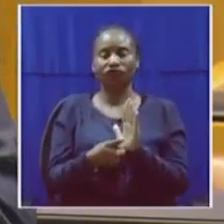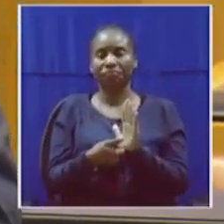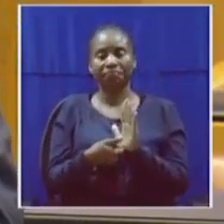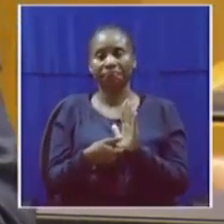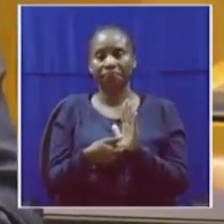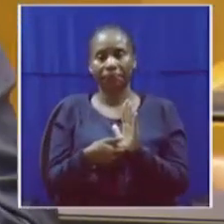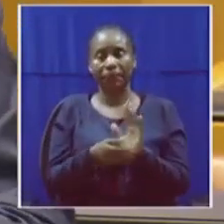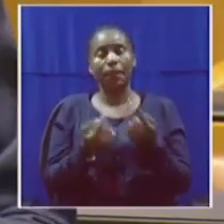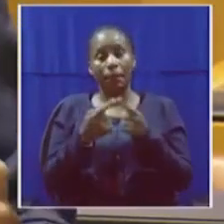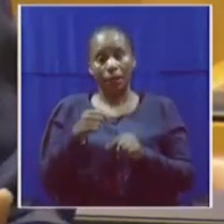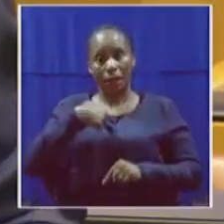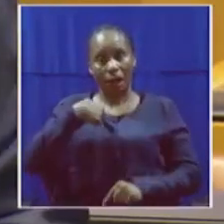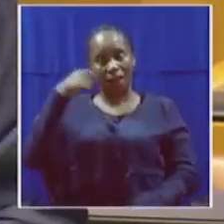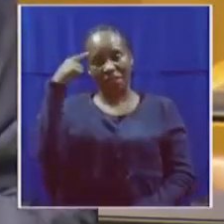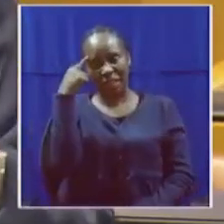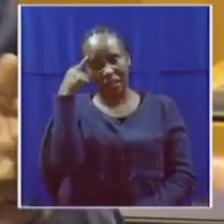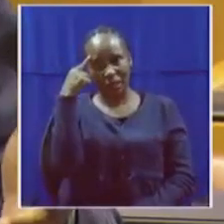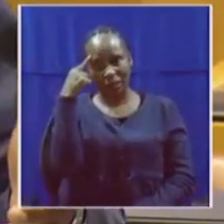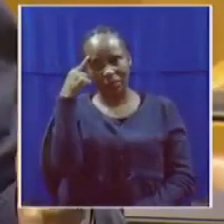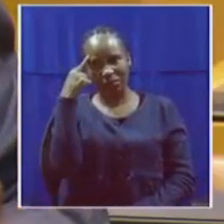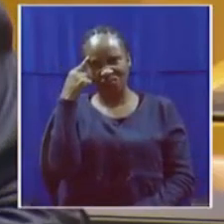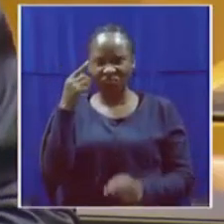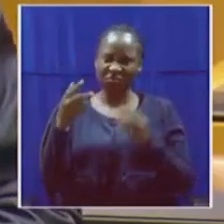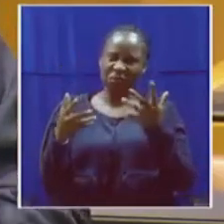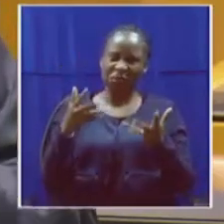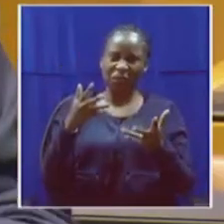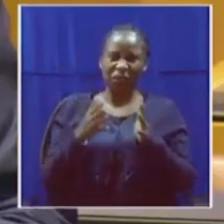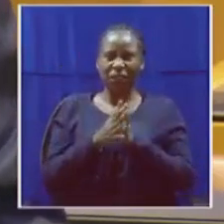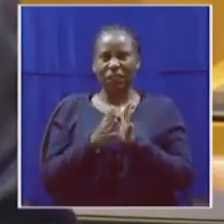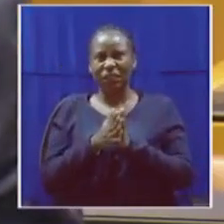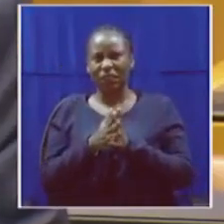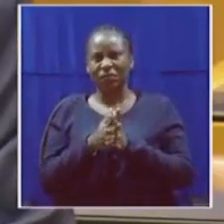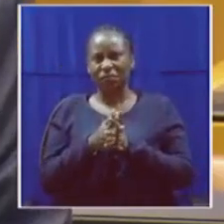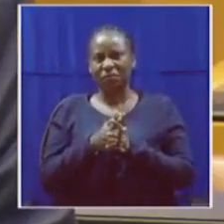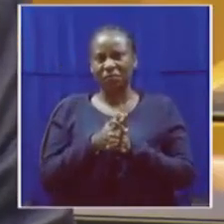But I think there is some kind of intellectual inferiority.